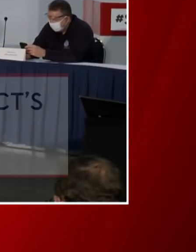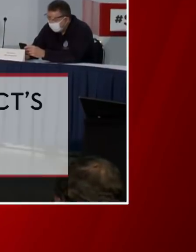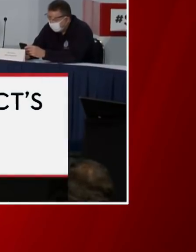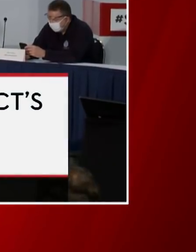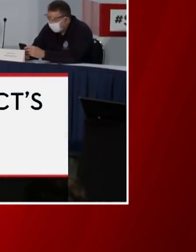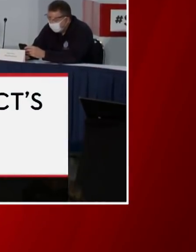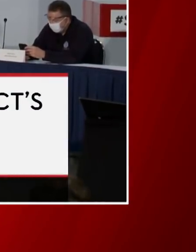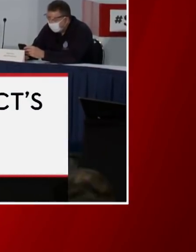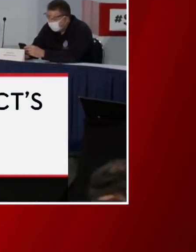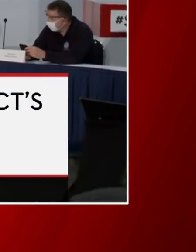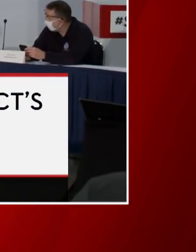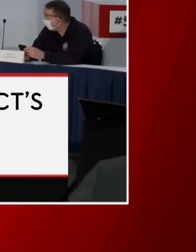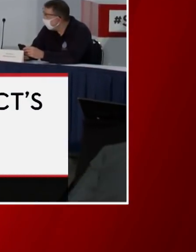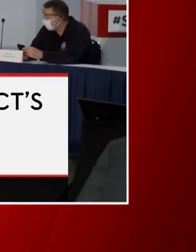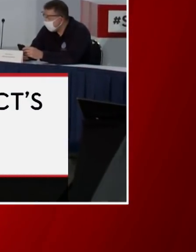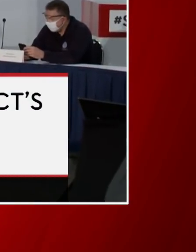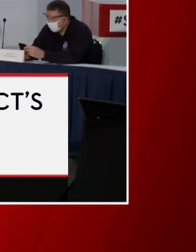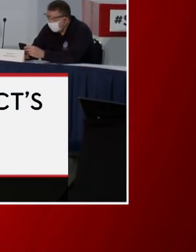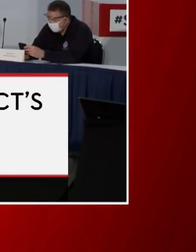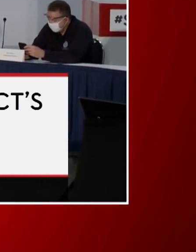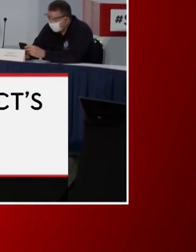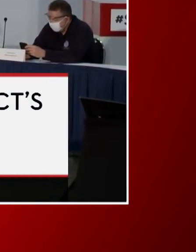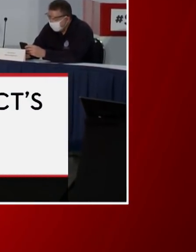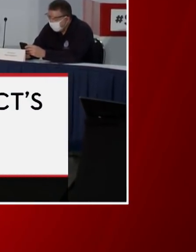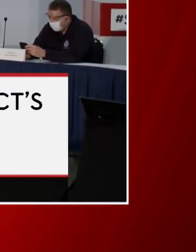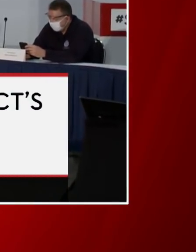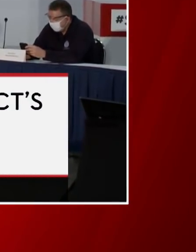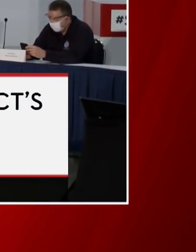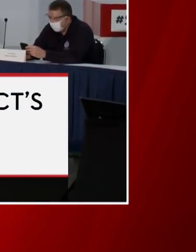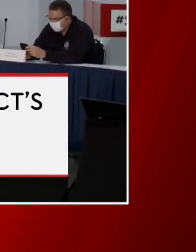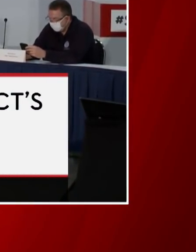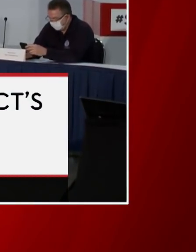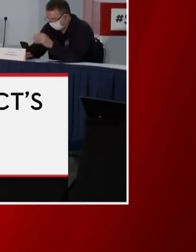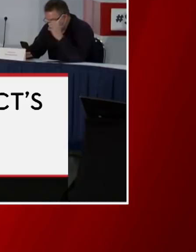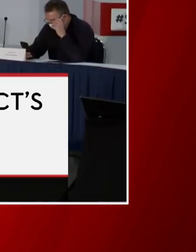Good morning. If everyone can